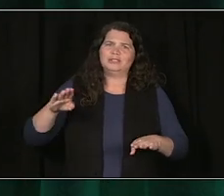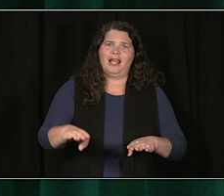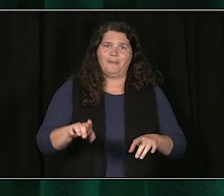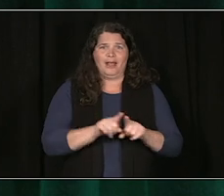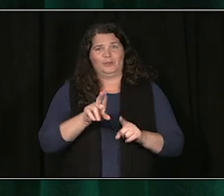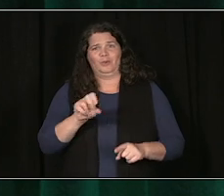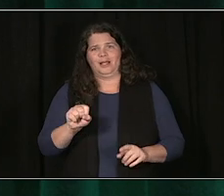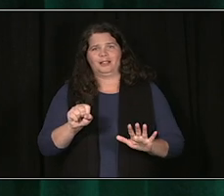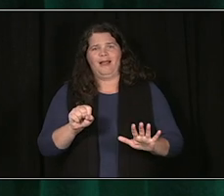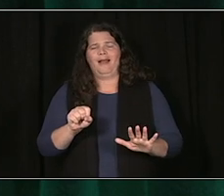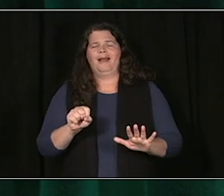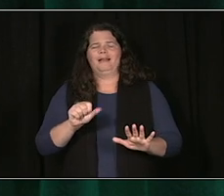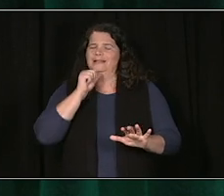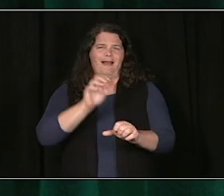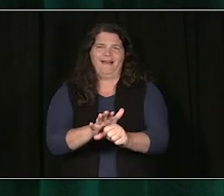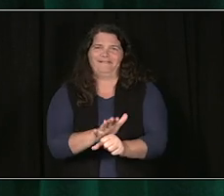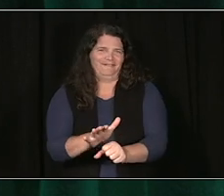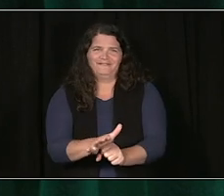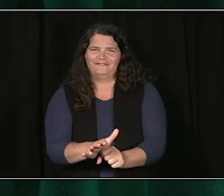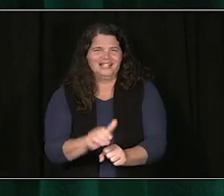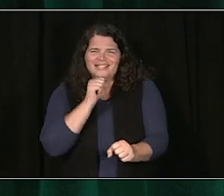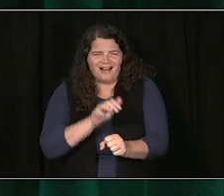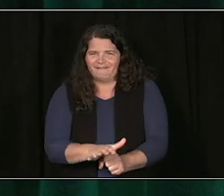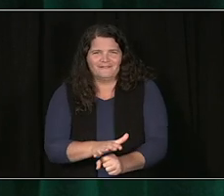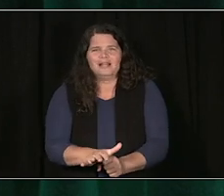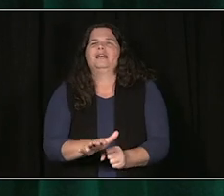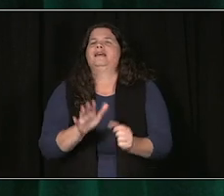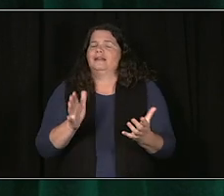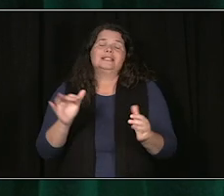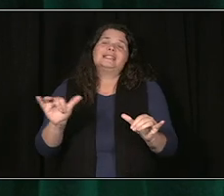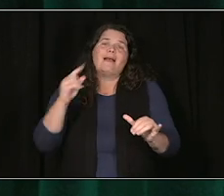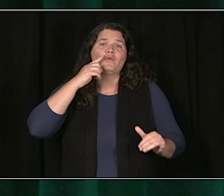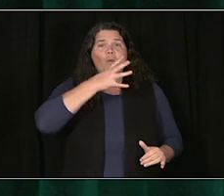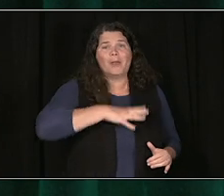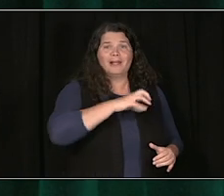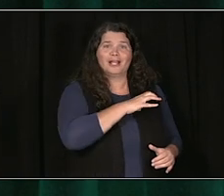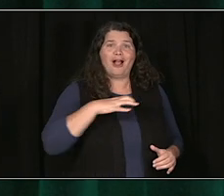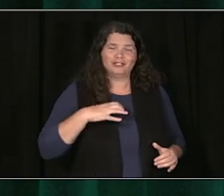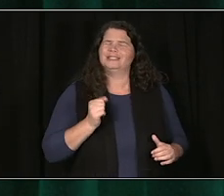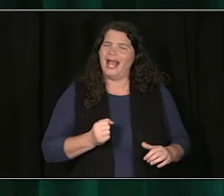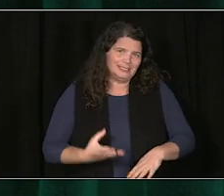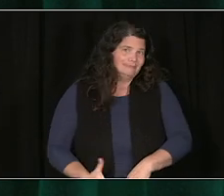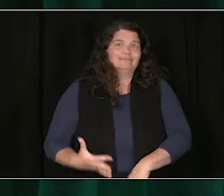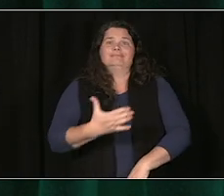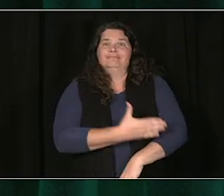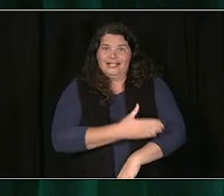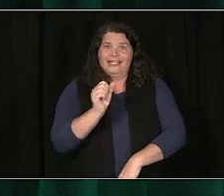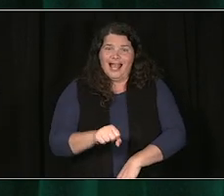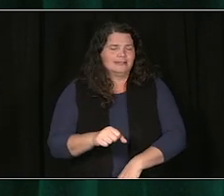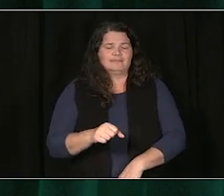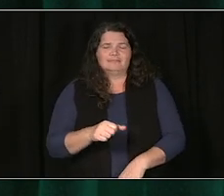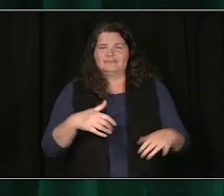But there's so much work to be done. And that's the same with women in Congress as well. You know, we have so many